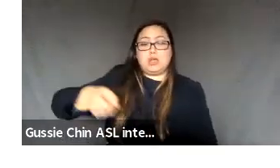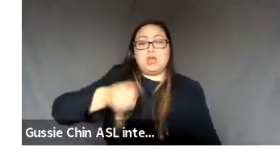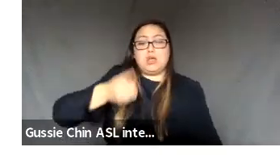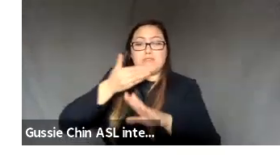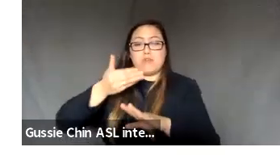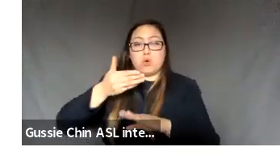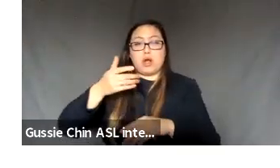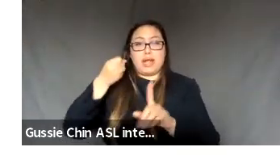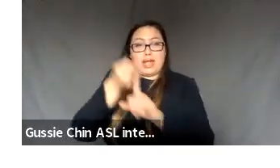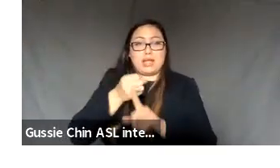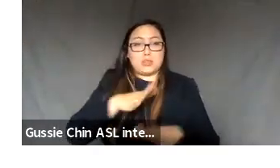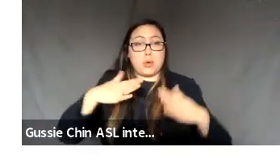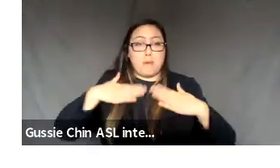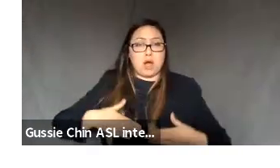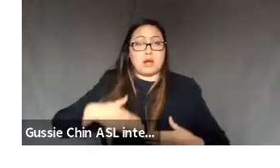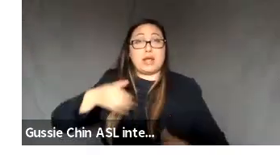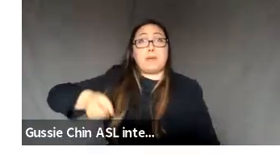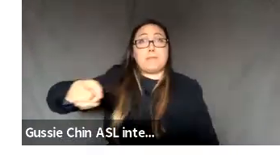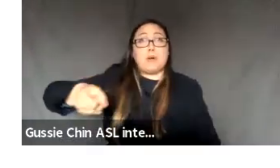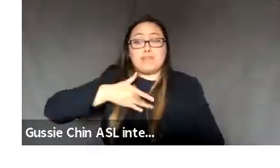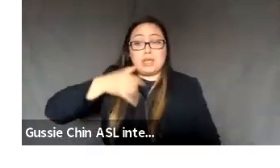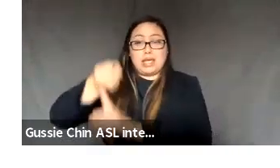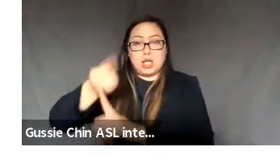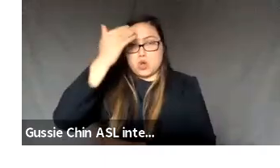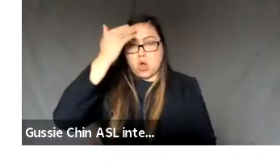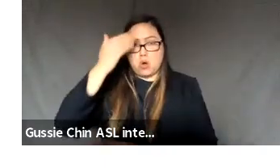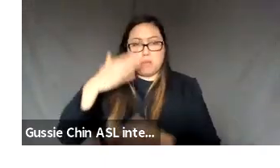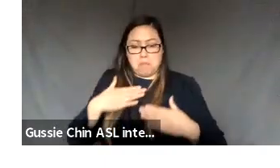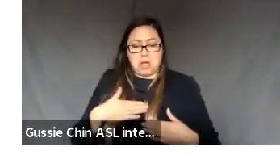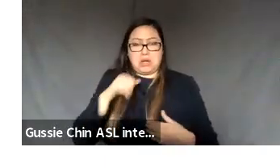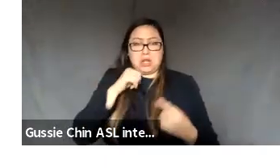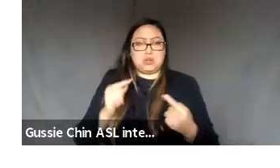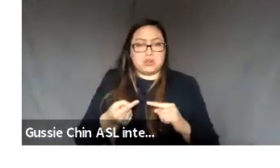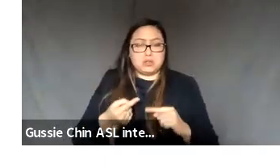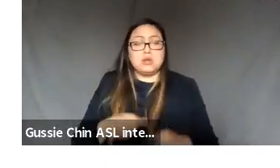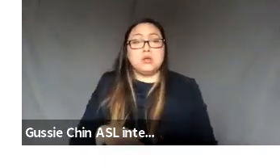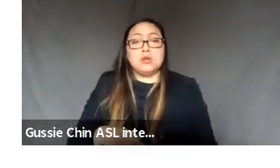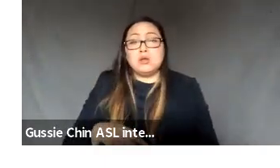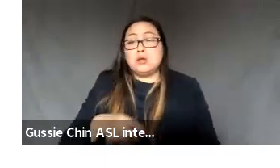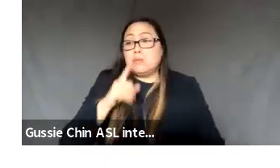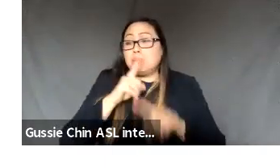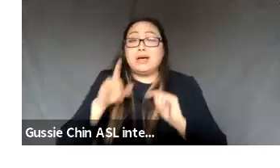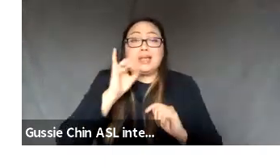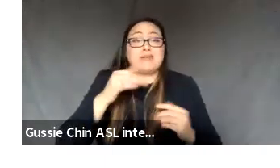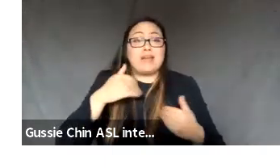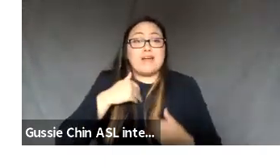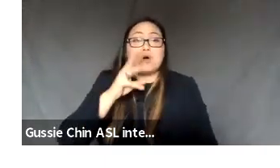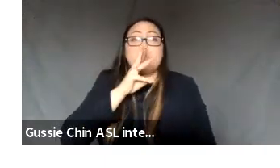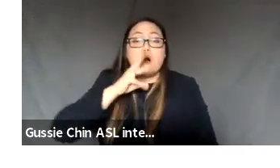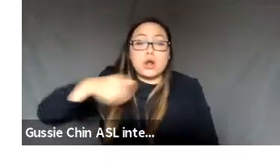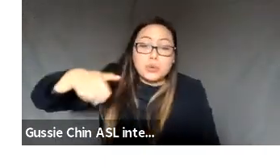body contact. Now, anything along that circulation path, like a water fountain, a